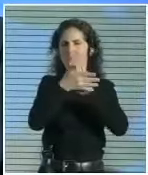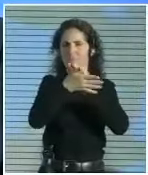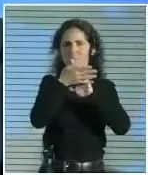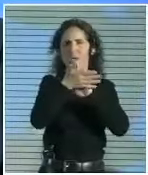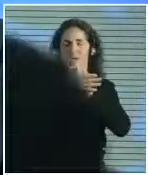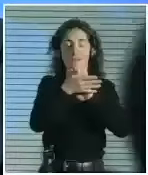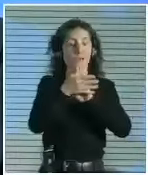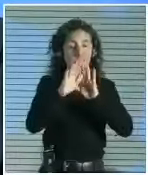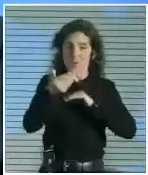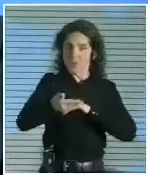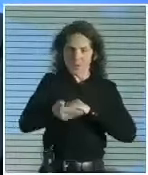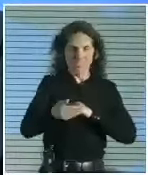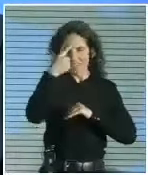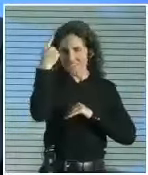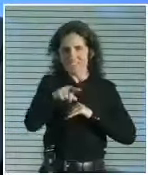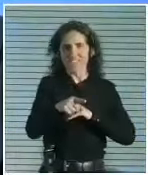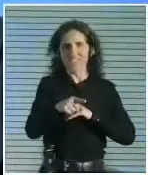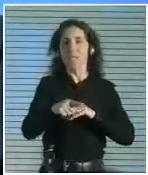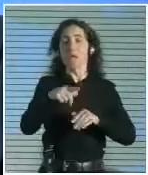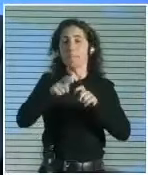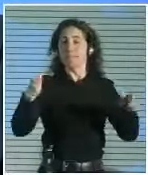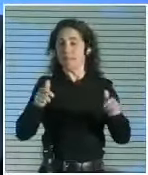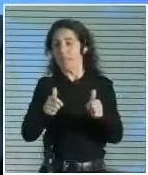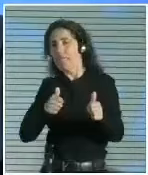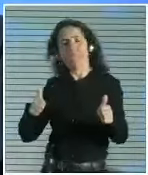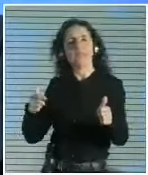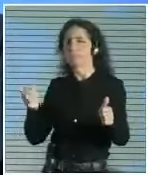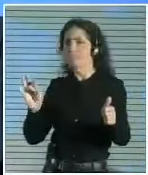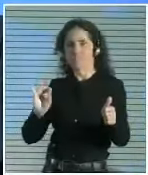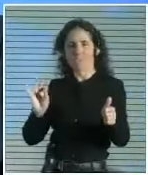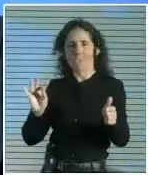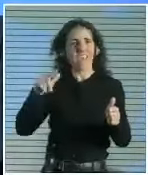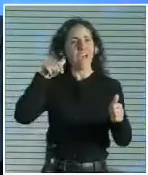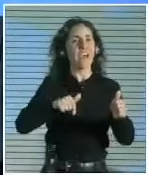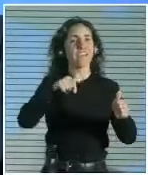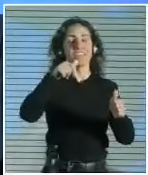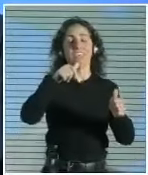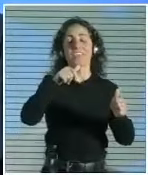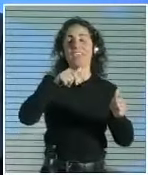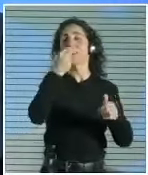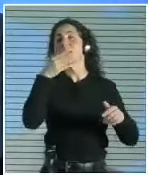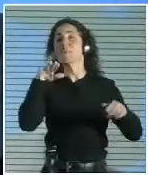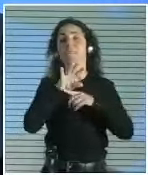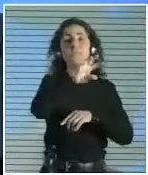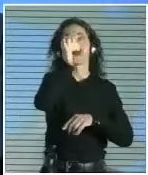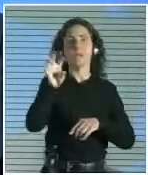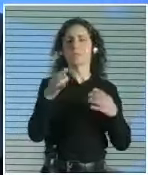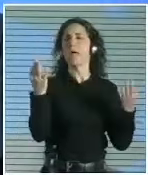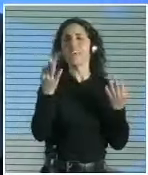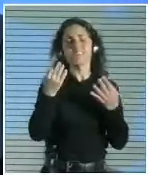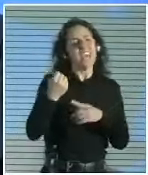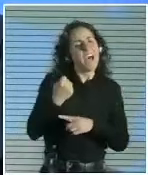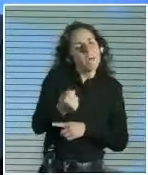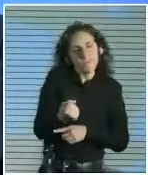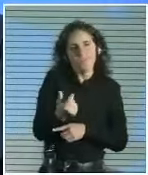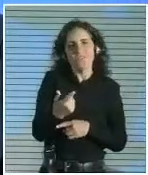number of representatives here that are coming from countries that require support and that require